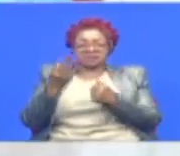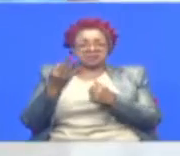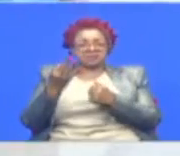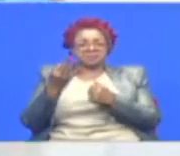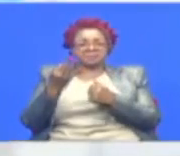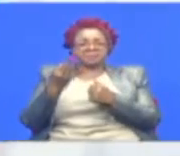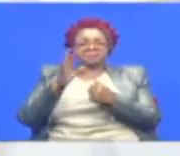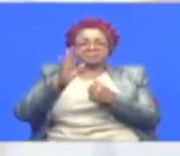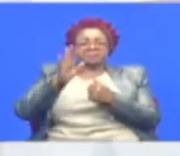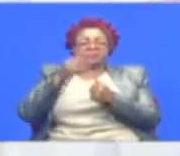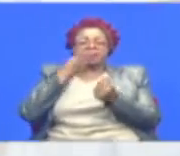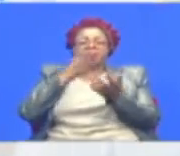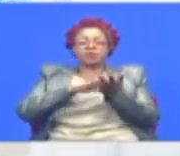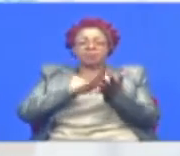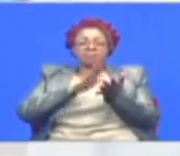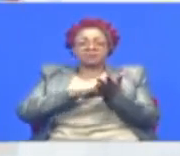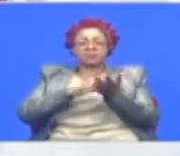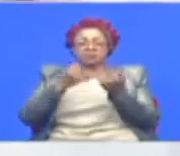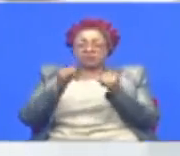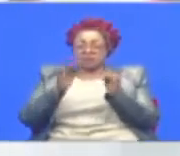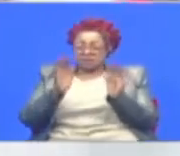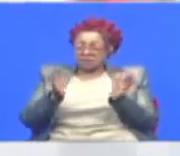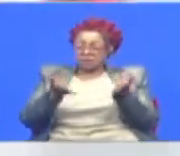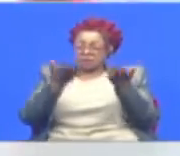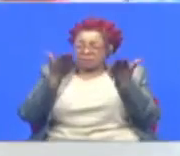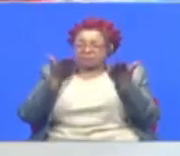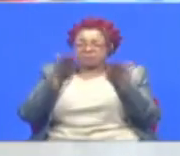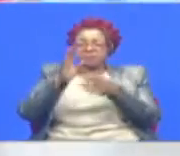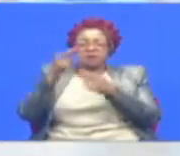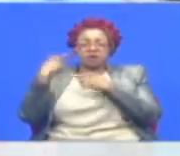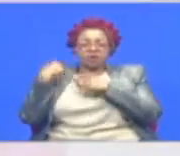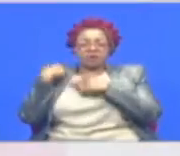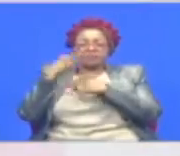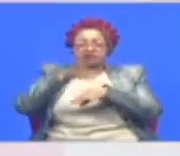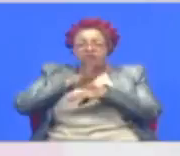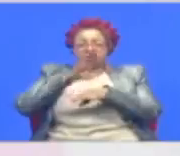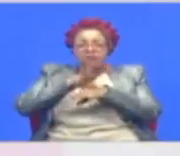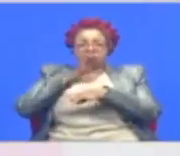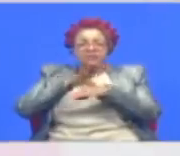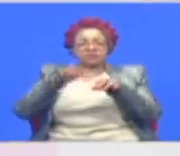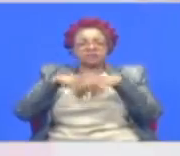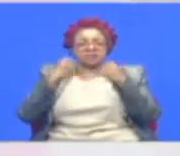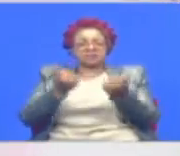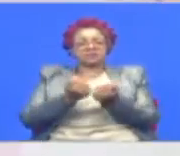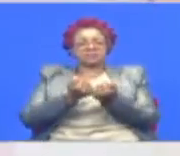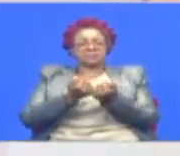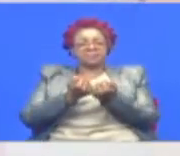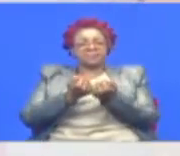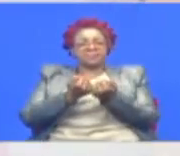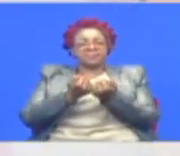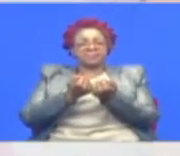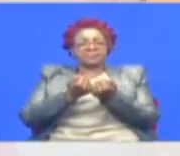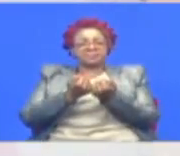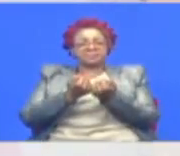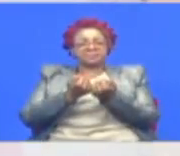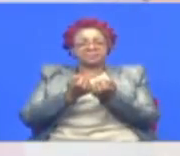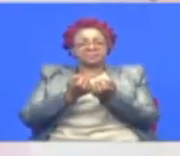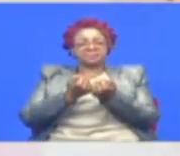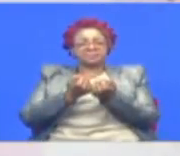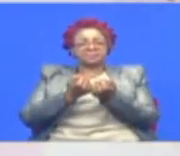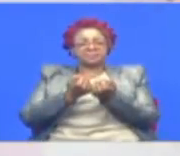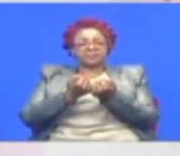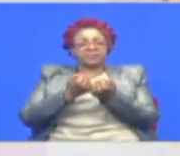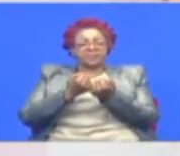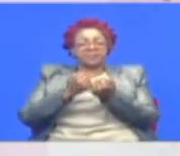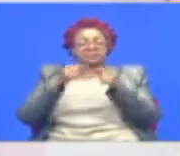1983. He has promised to raise the role of the church in the society. Sababu kazi ya uaskofu, kazi ya